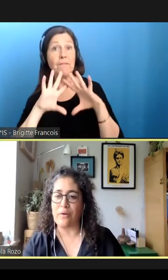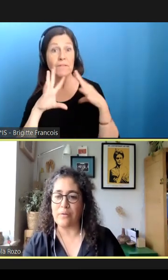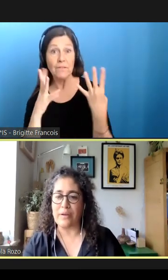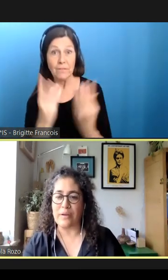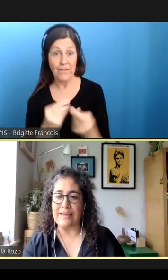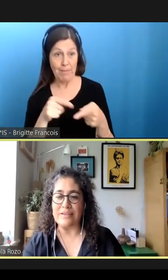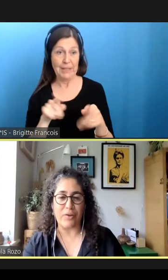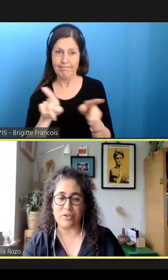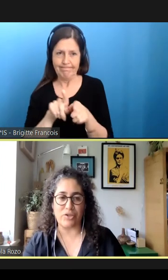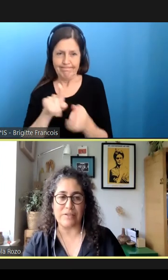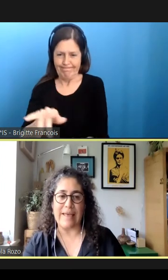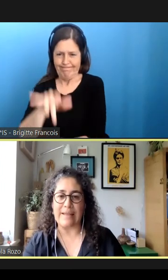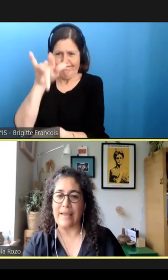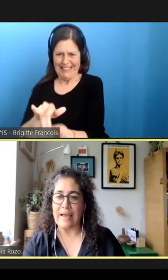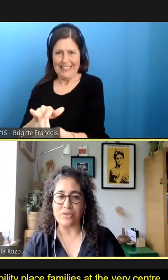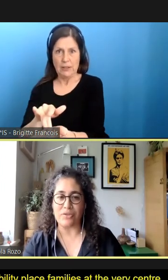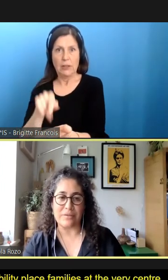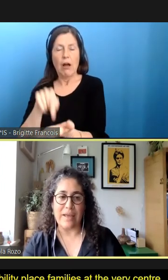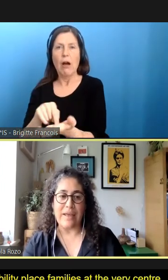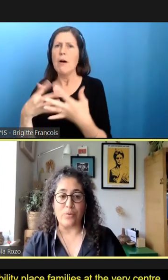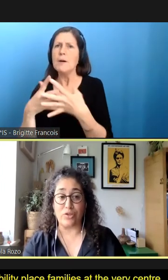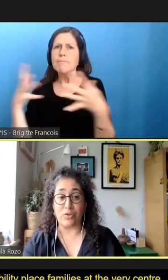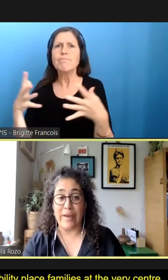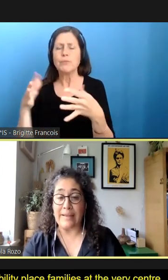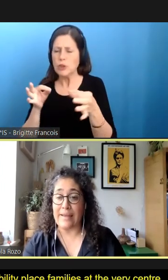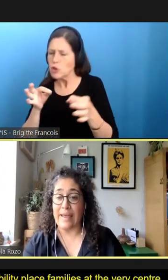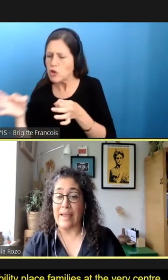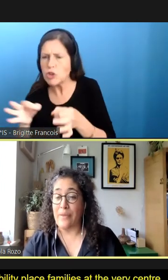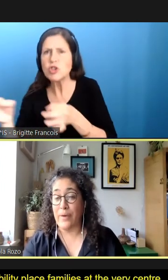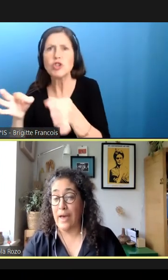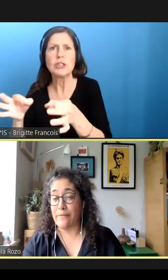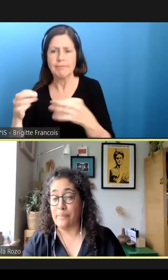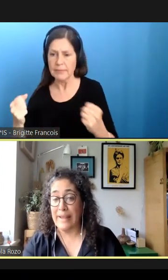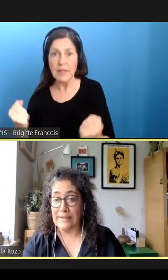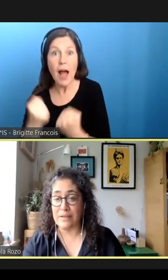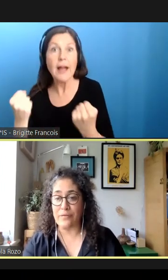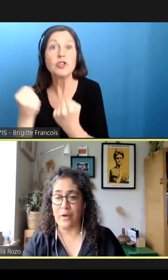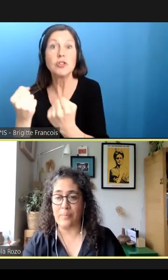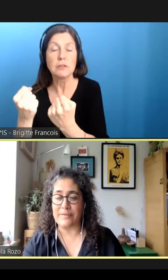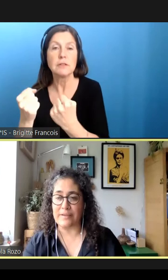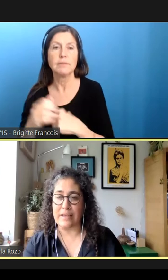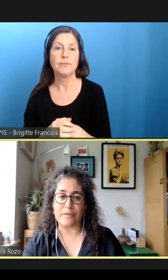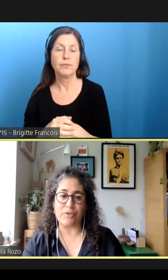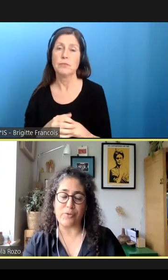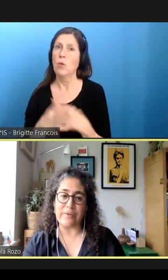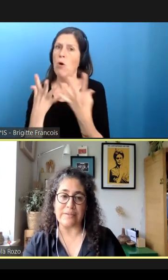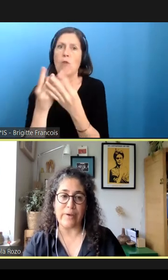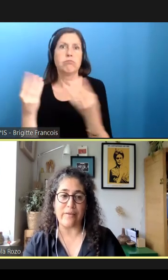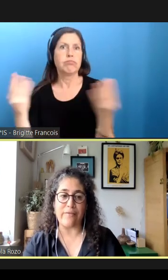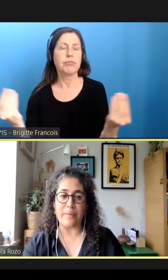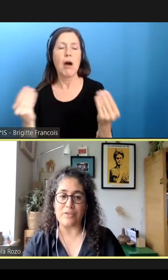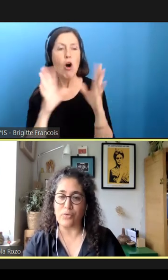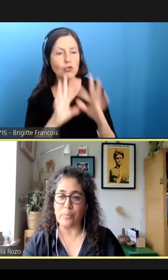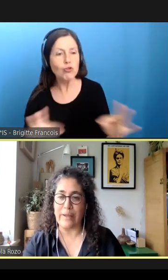of all key strategies and actions, which is great. And we have plenty of successful stories